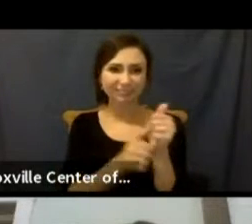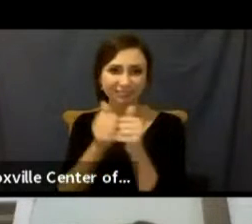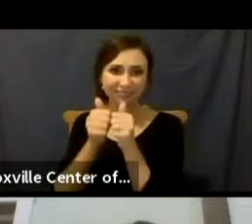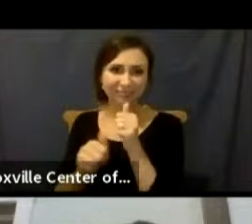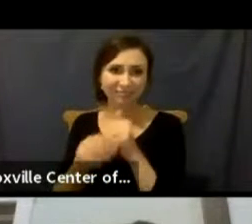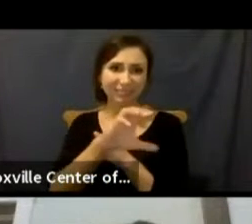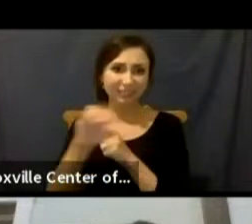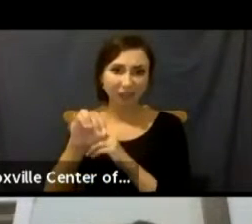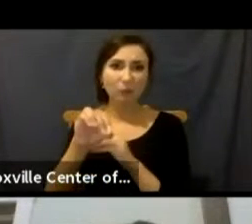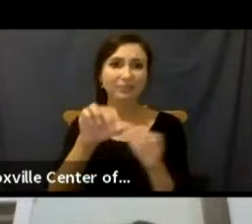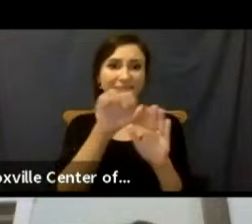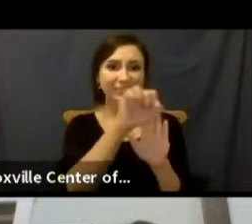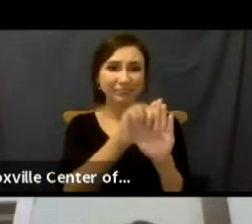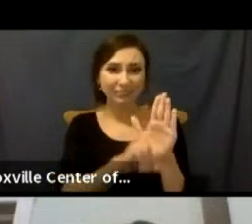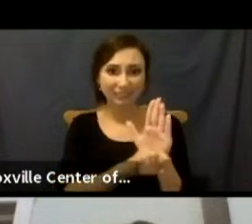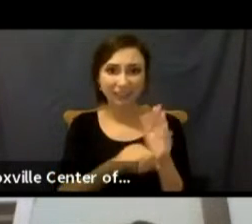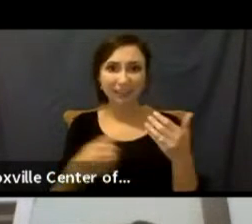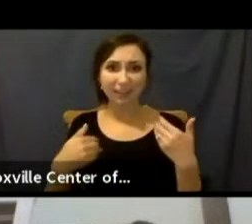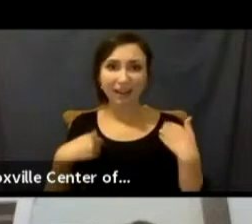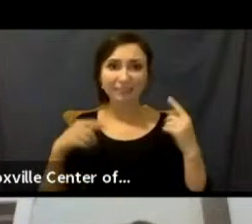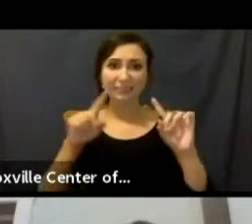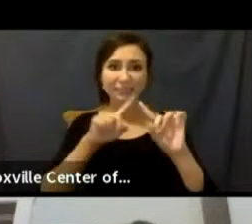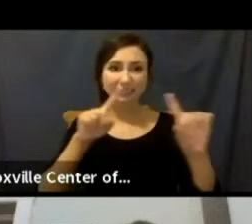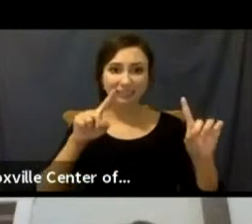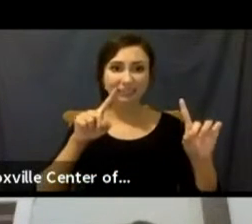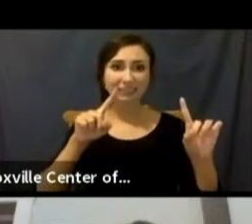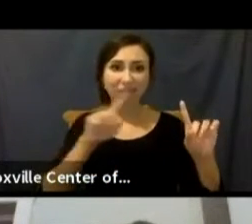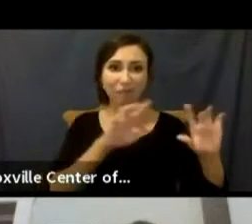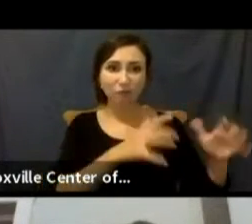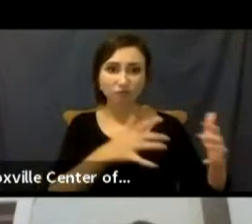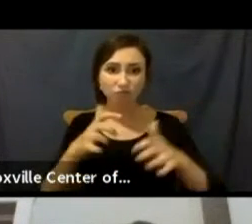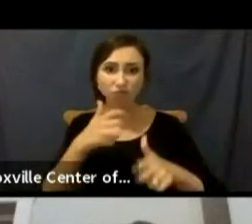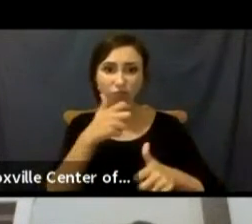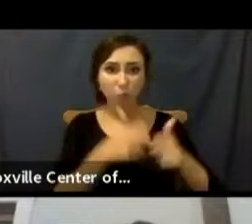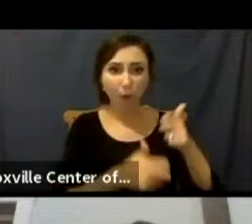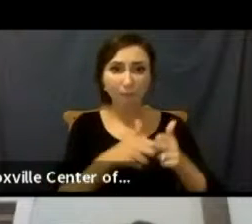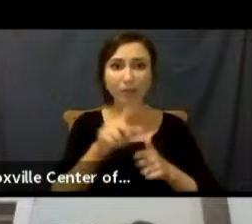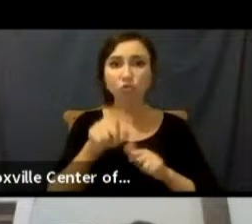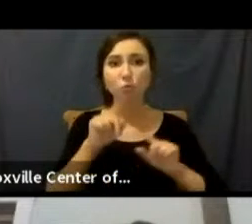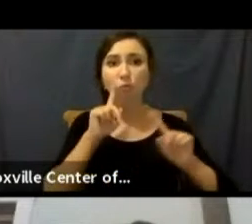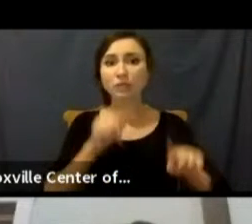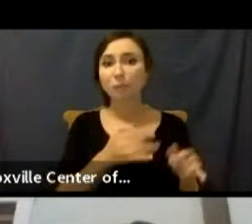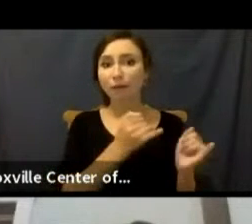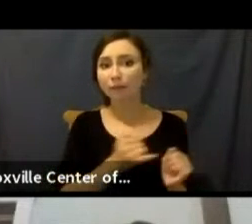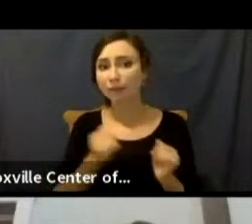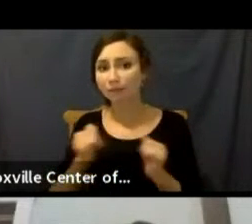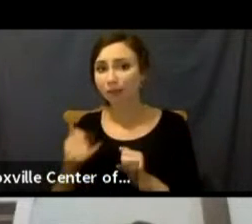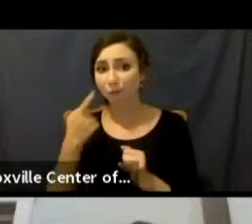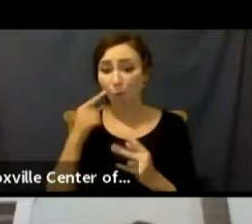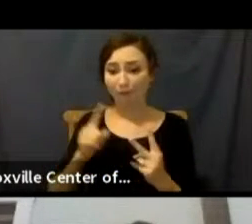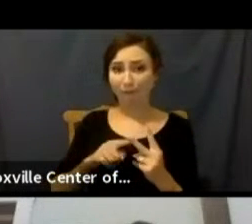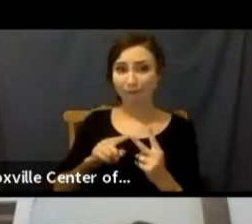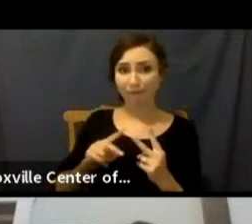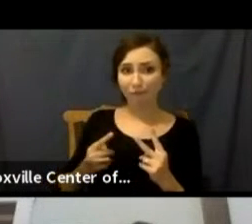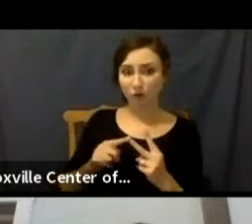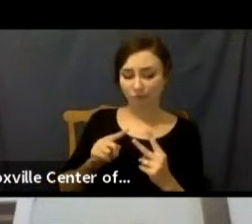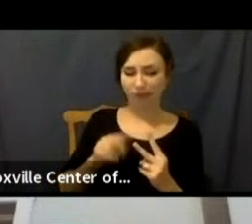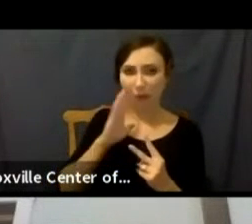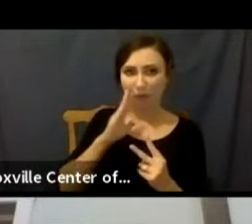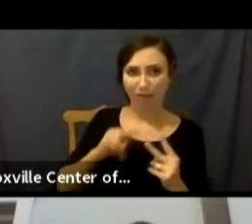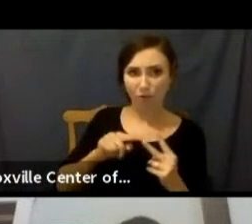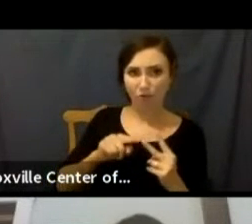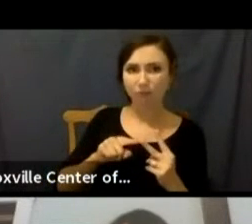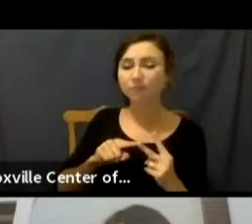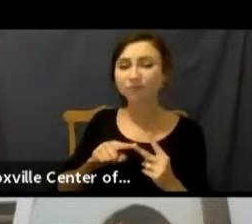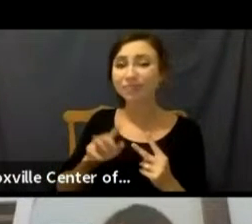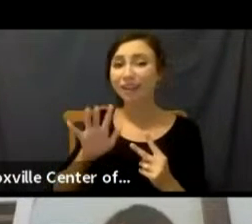state has a different set of problems, so that they should respond individually. And about that second point first, that might have been